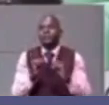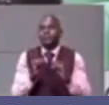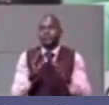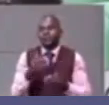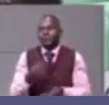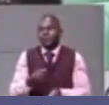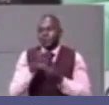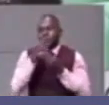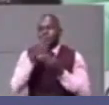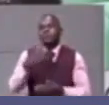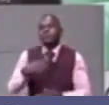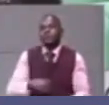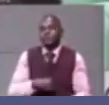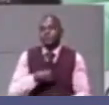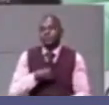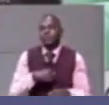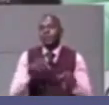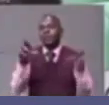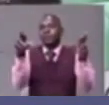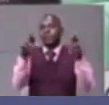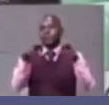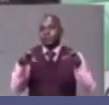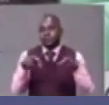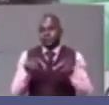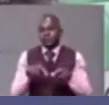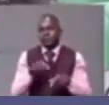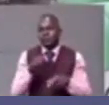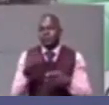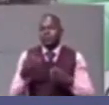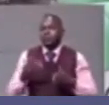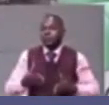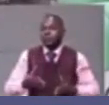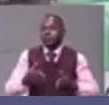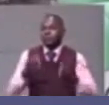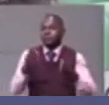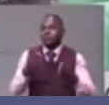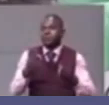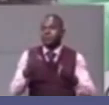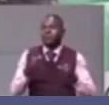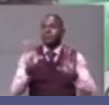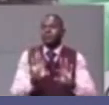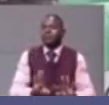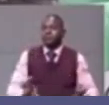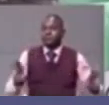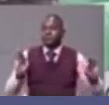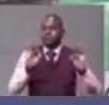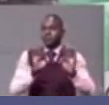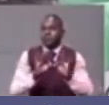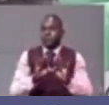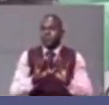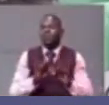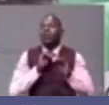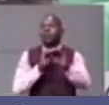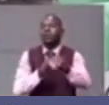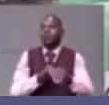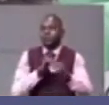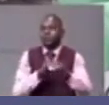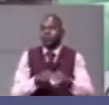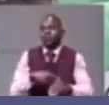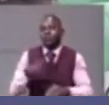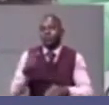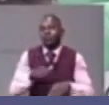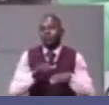and help us renovate, rehabilitate these roads. They are very, very key for our farmers to reach the